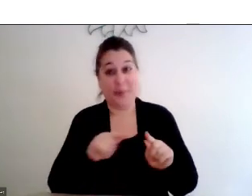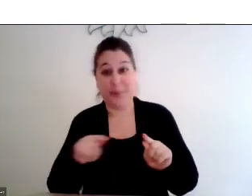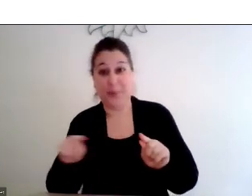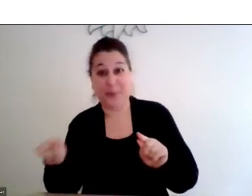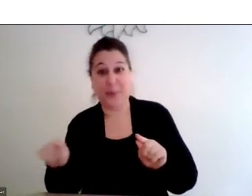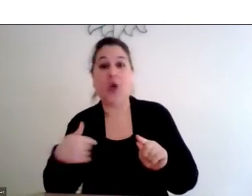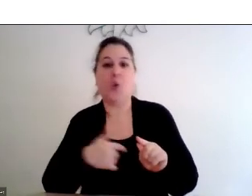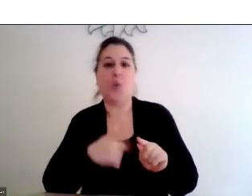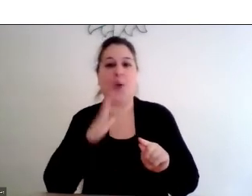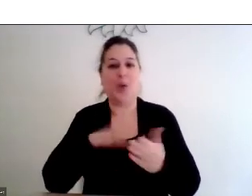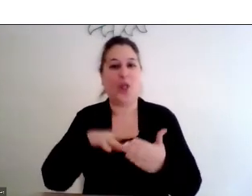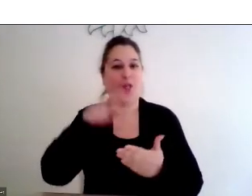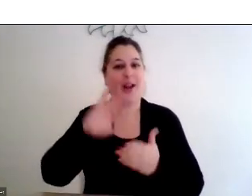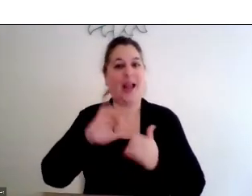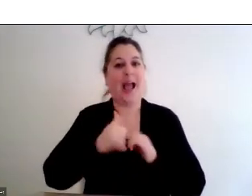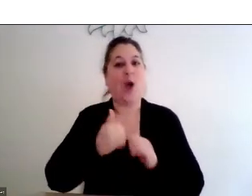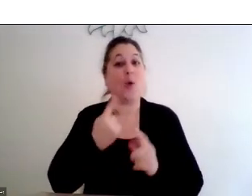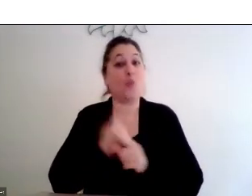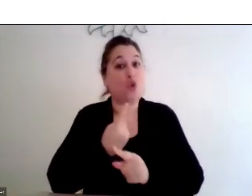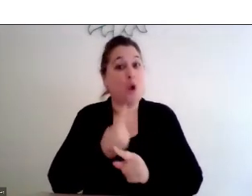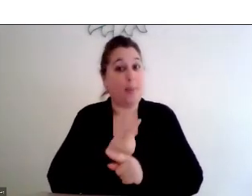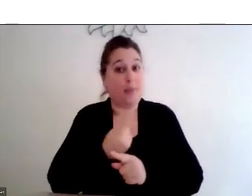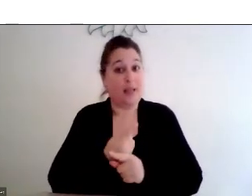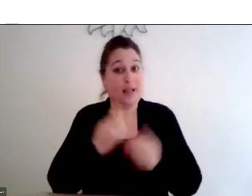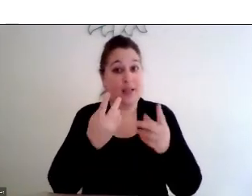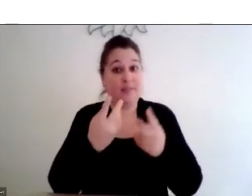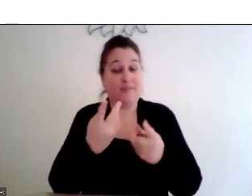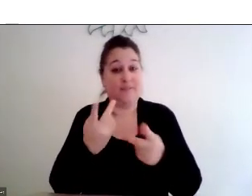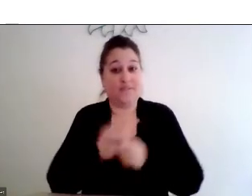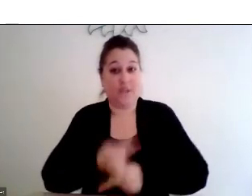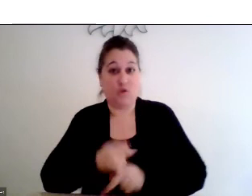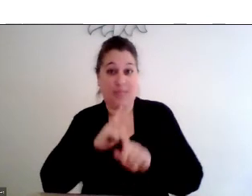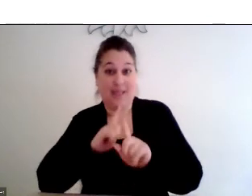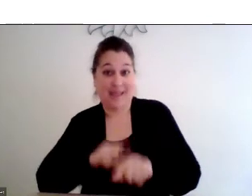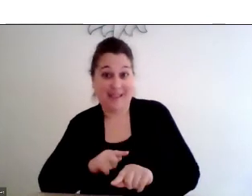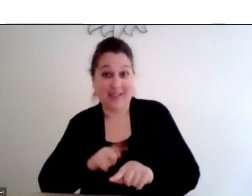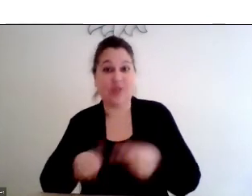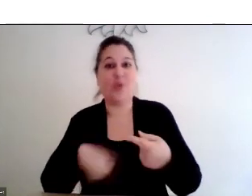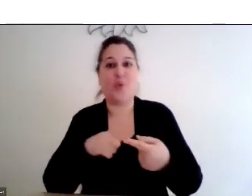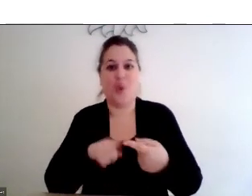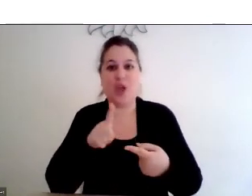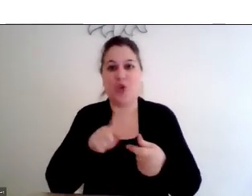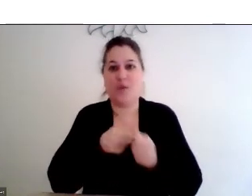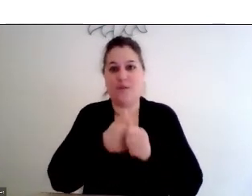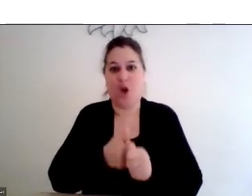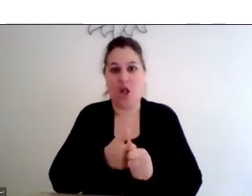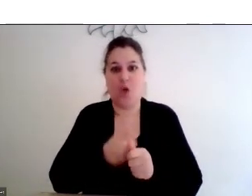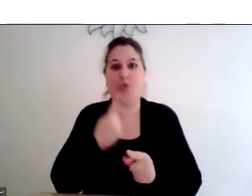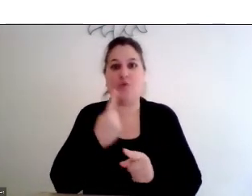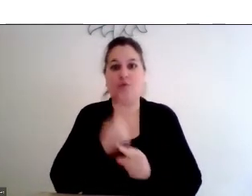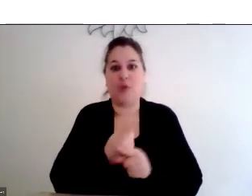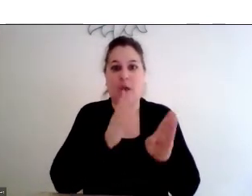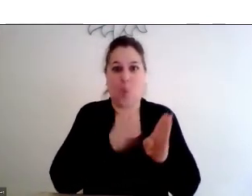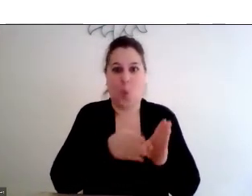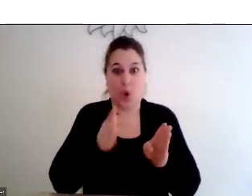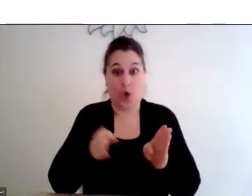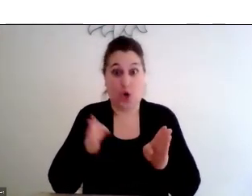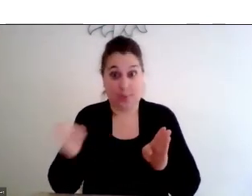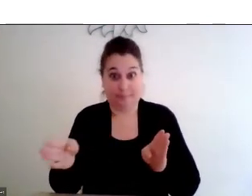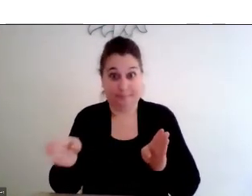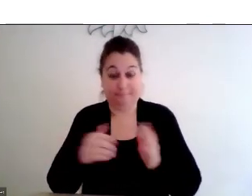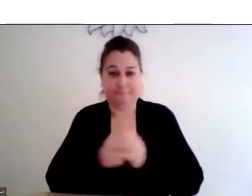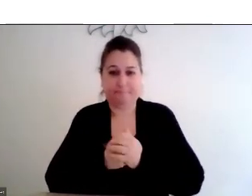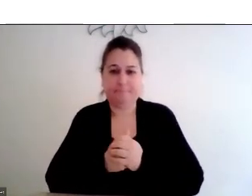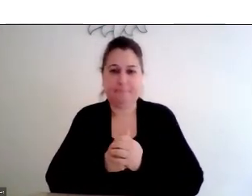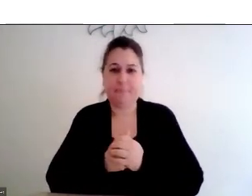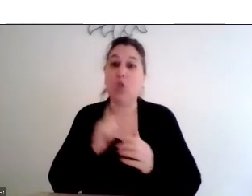problems following the order of operations. It's the order of how you solve that. Which part of that expression do you